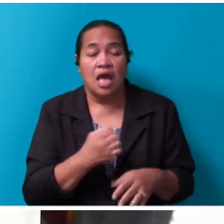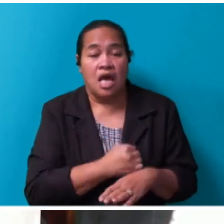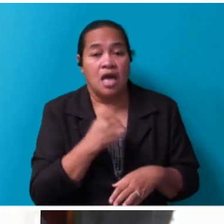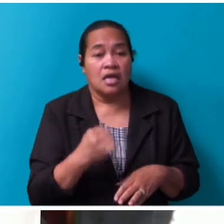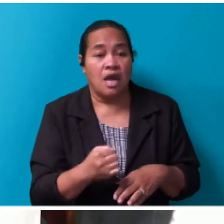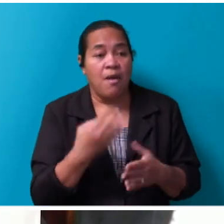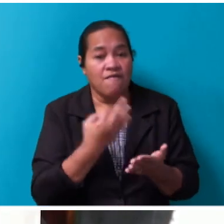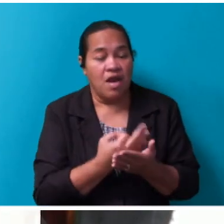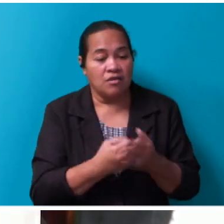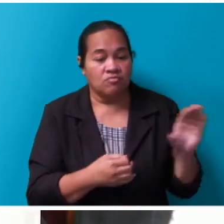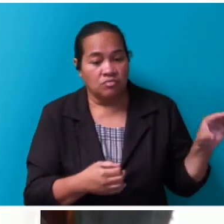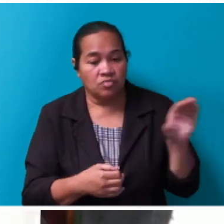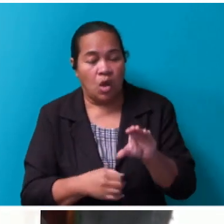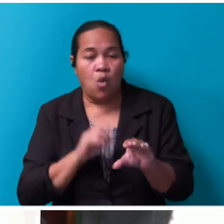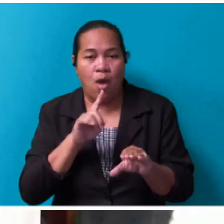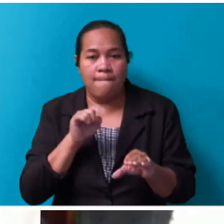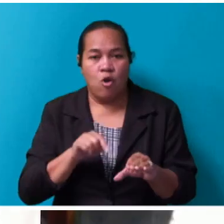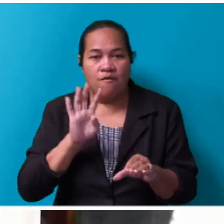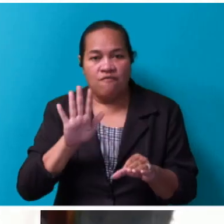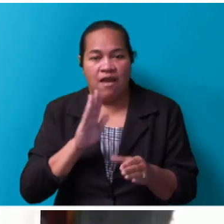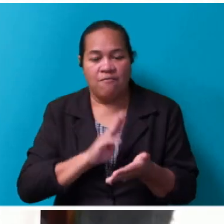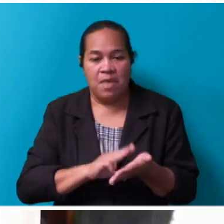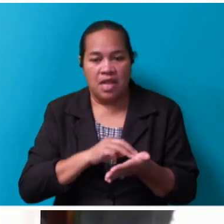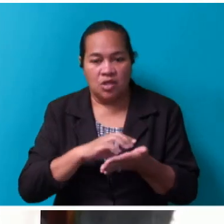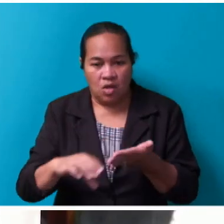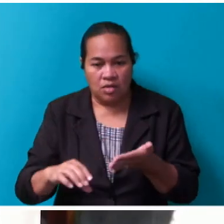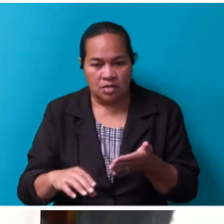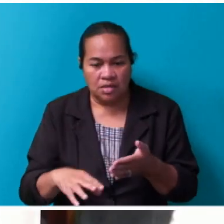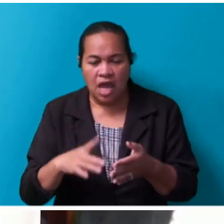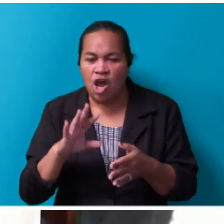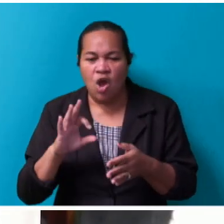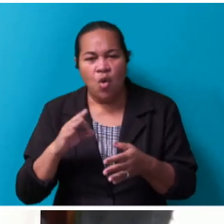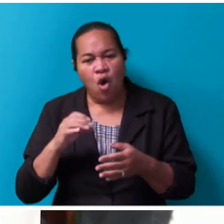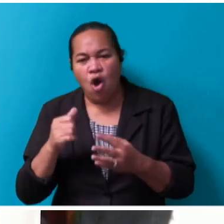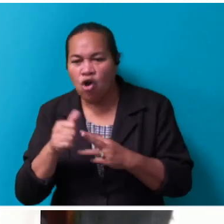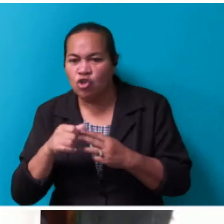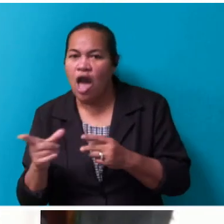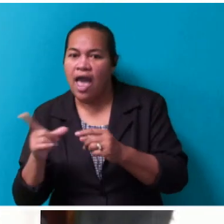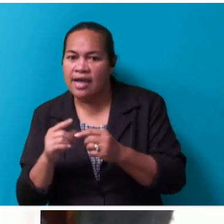funding of about 1.5 million, apart from the tax incentives.